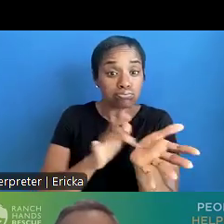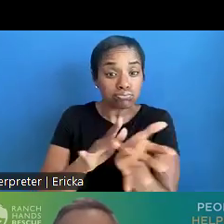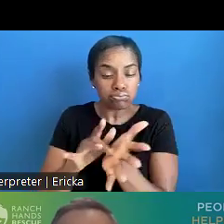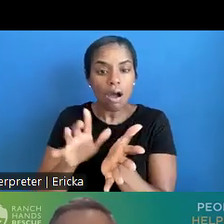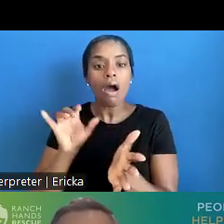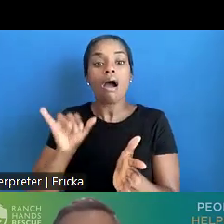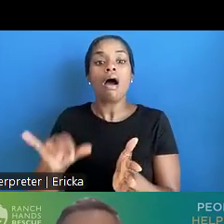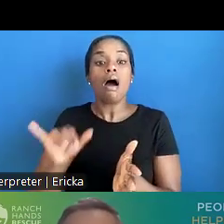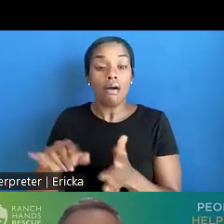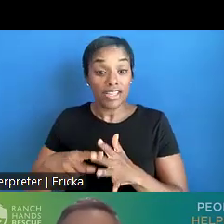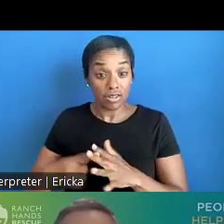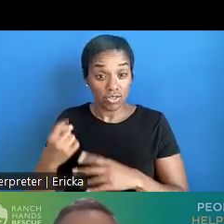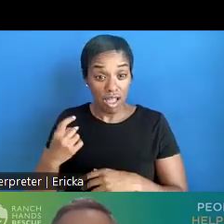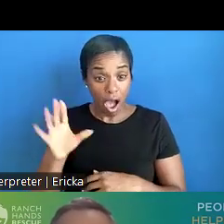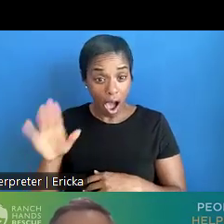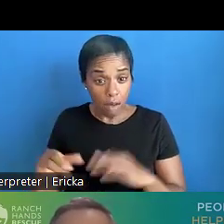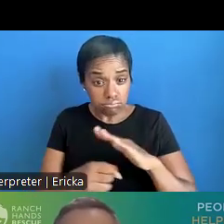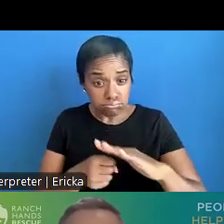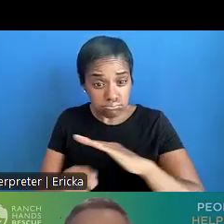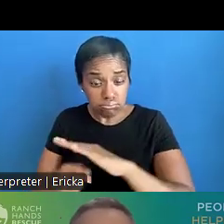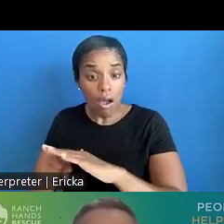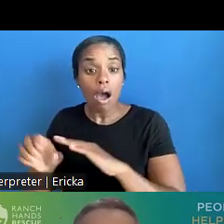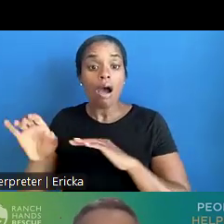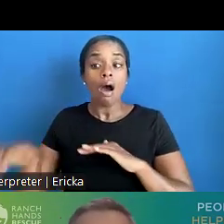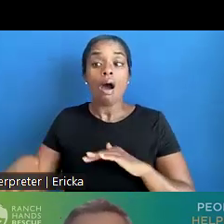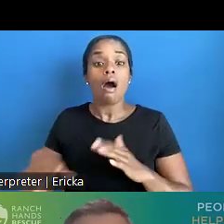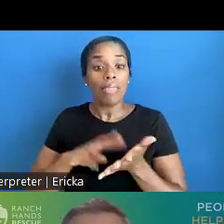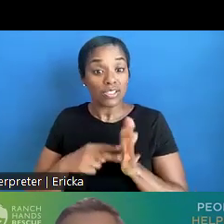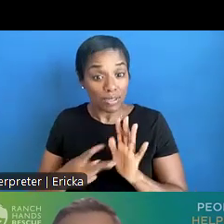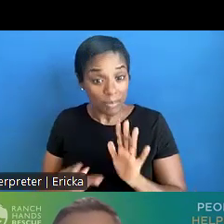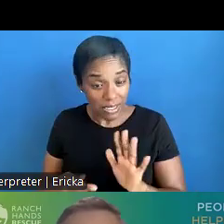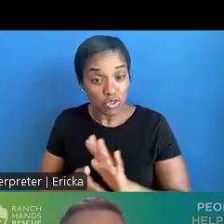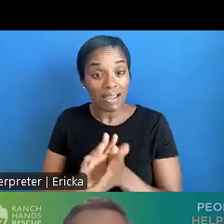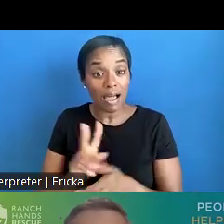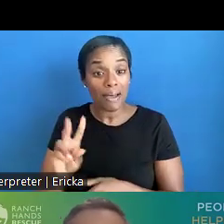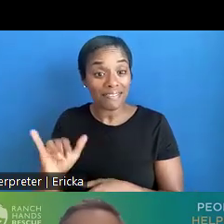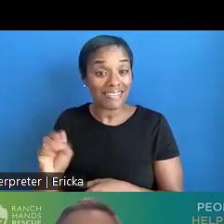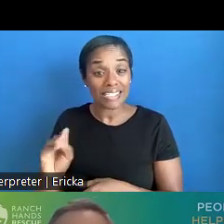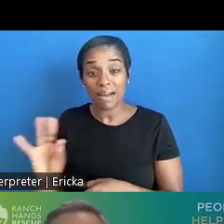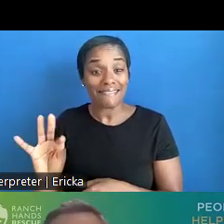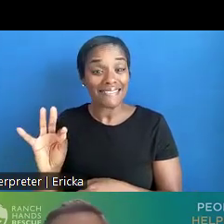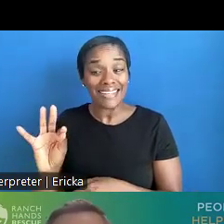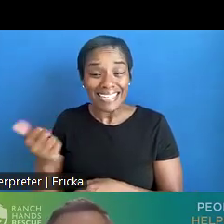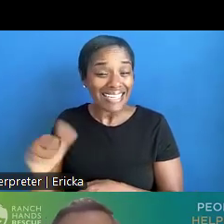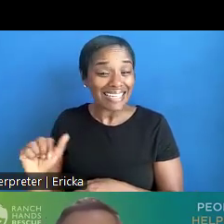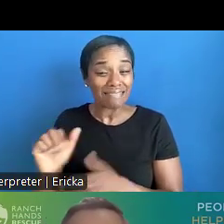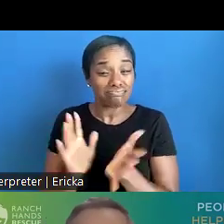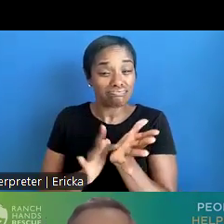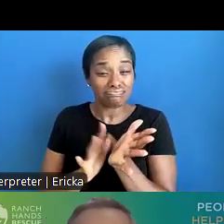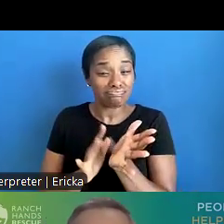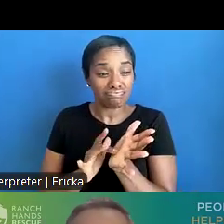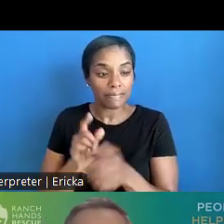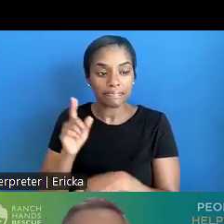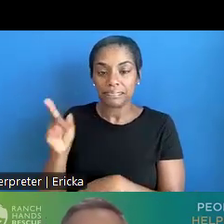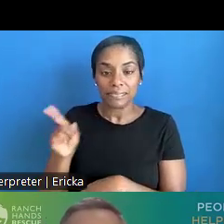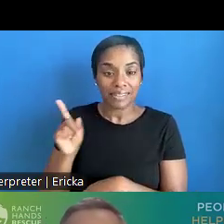what trafficking is. That's what it means to be a victim of any form of exploitation. So I provide this list of questions here